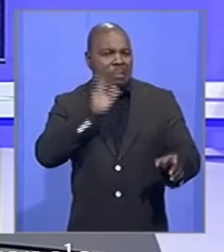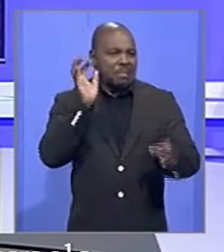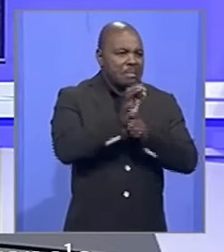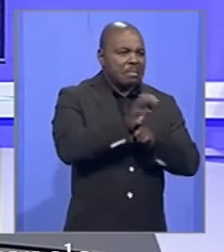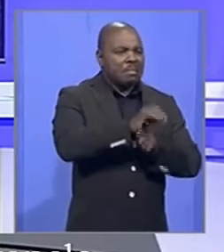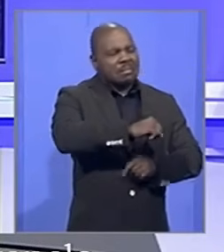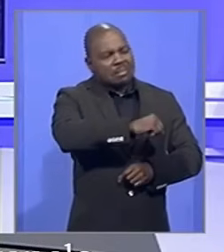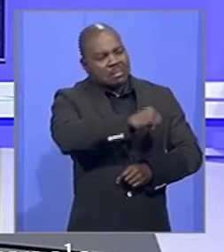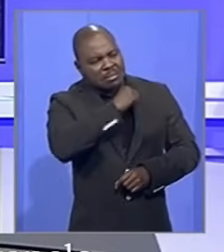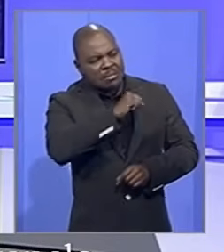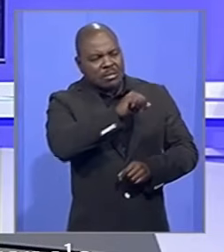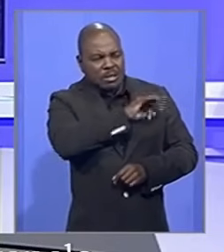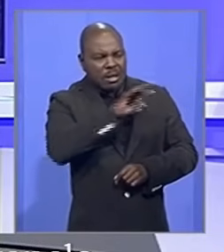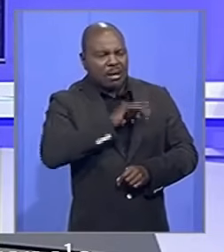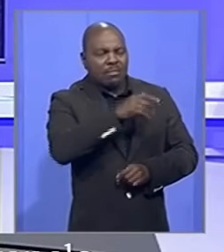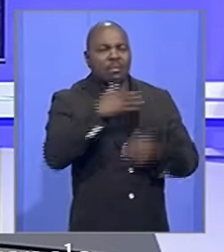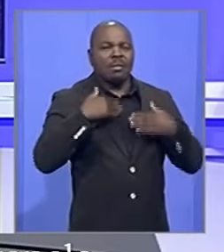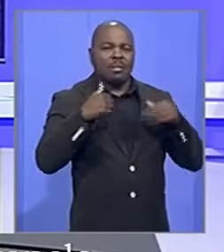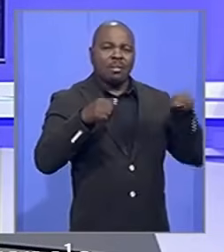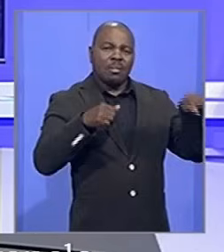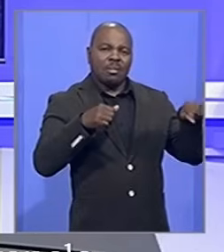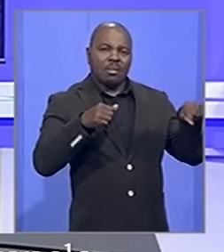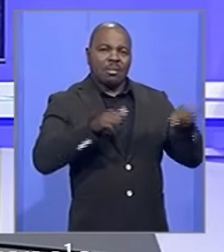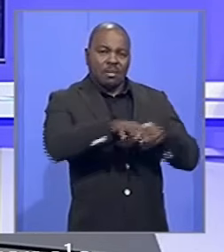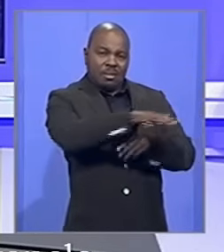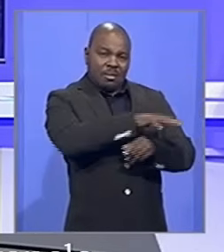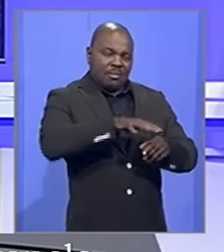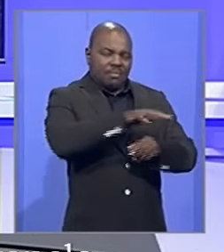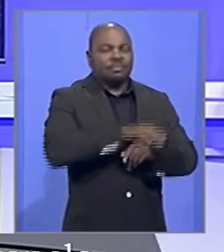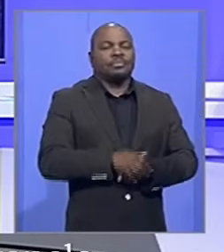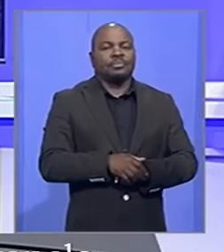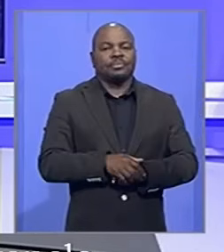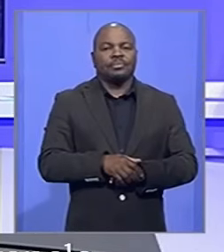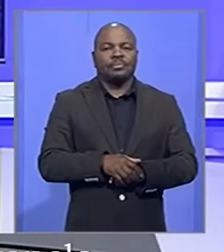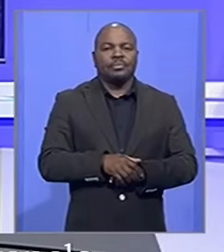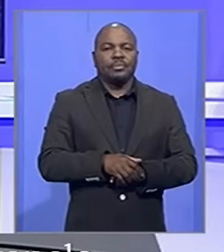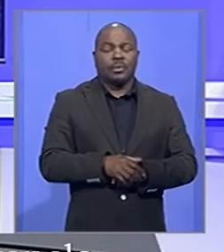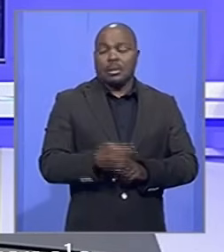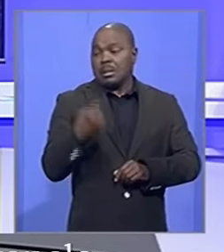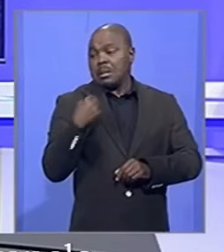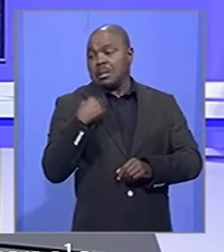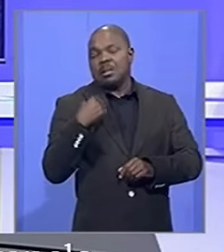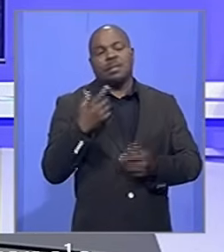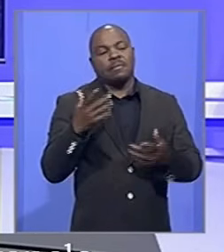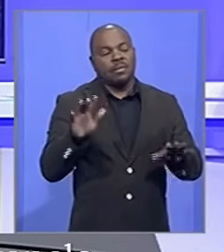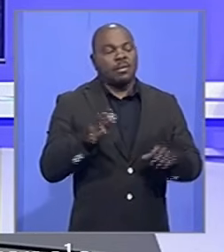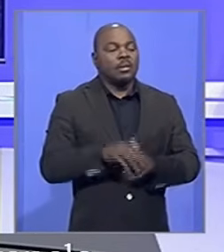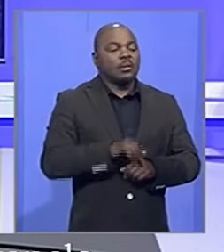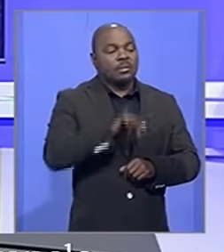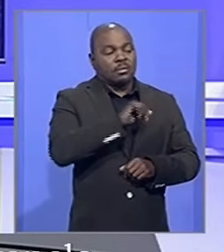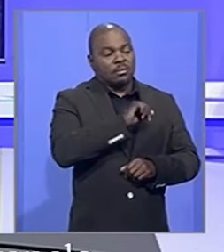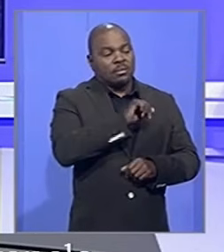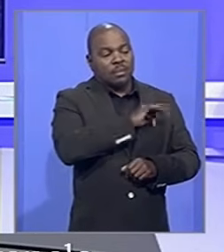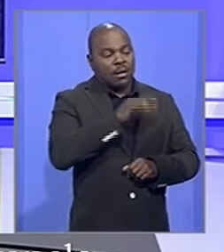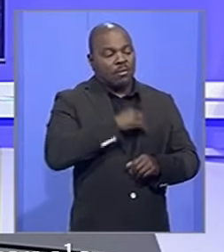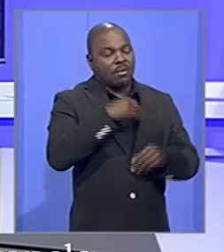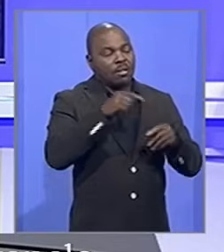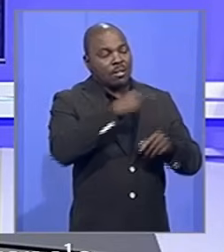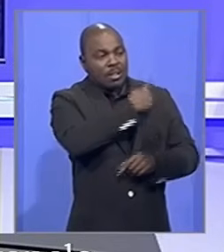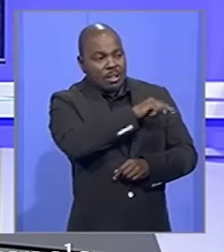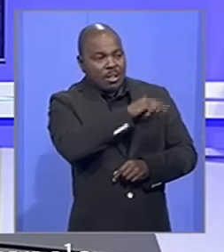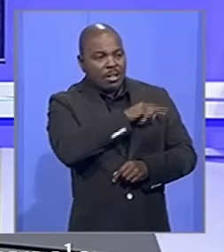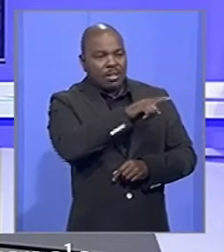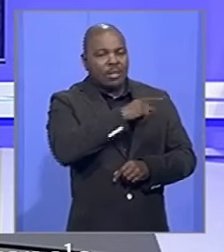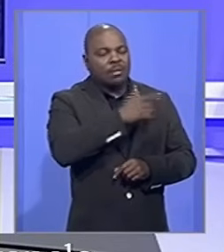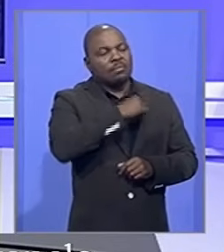le go kgotusiwa ga badiri ba boitekanelo kwa kgaolong eo. Mo tiragalong ya sešweng badiri ba tleliniki e tetang go begwa a ba isitswe